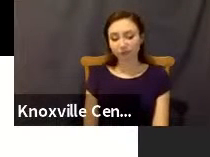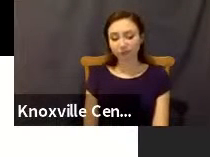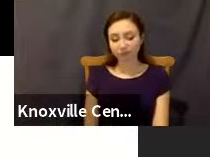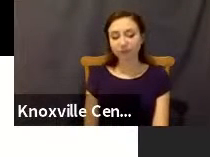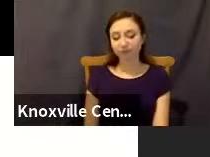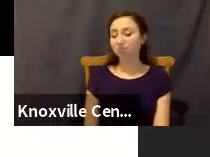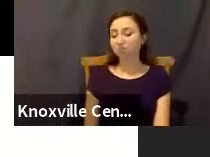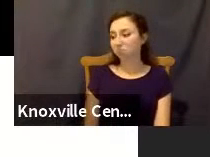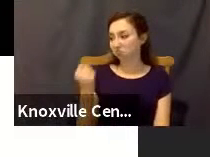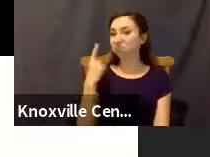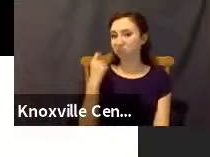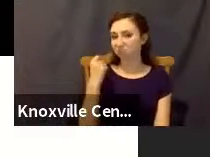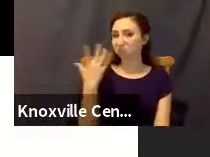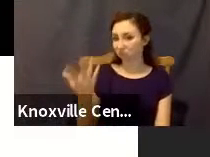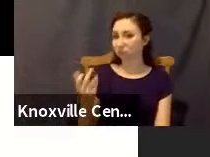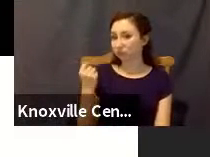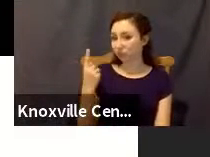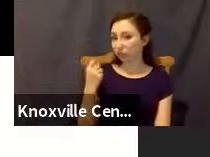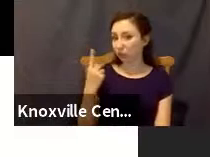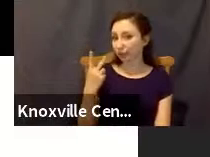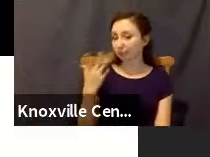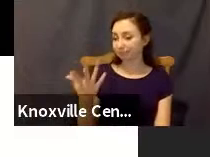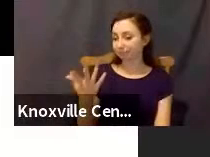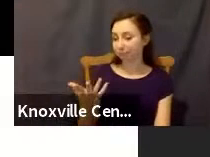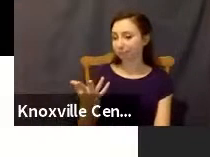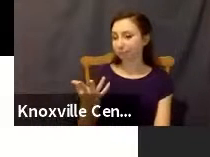it makes sense. And that is